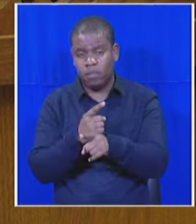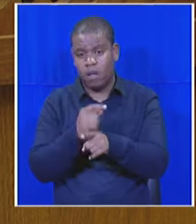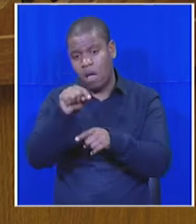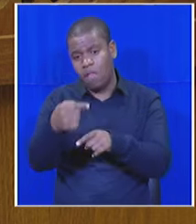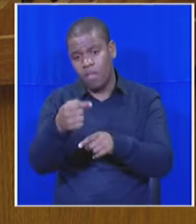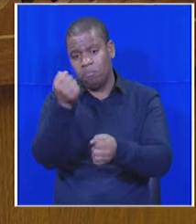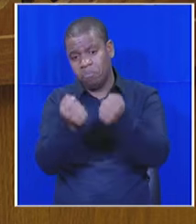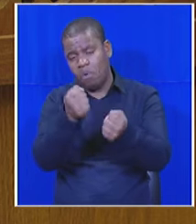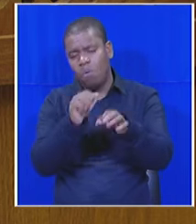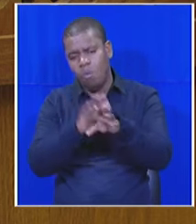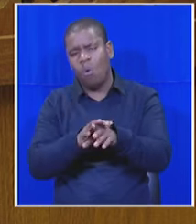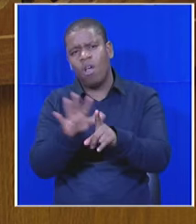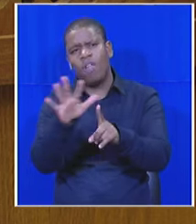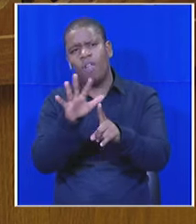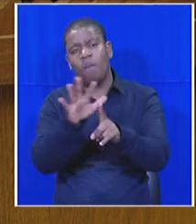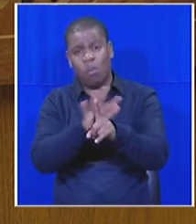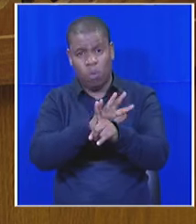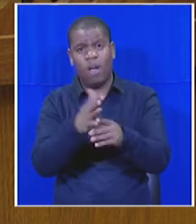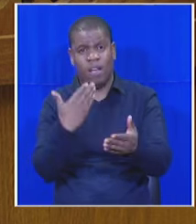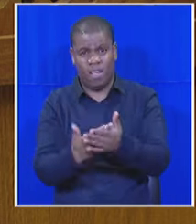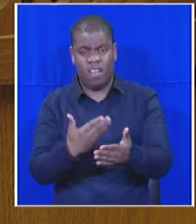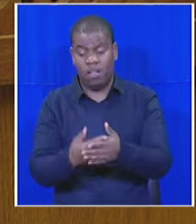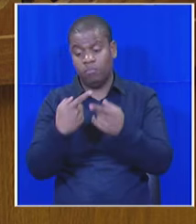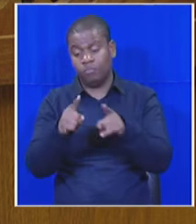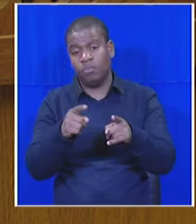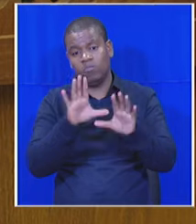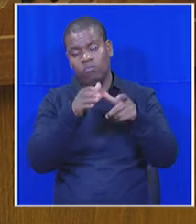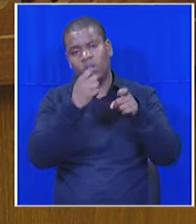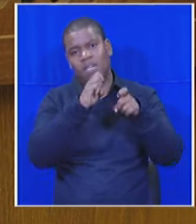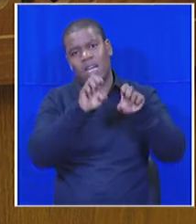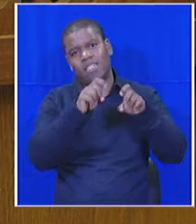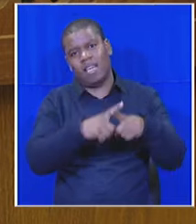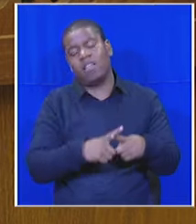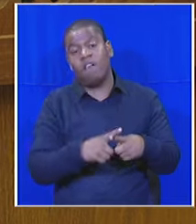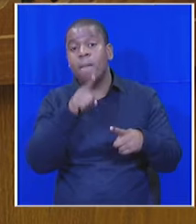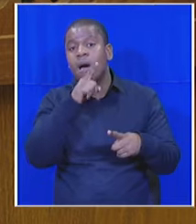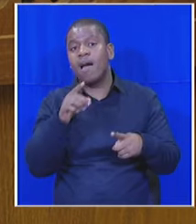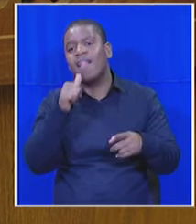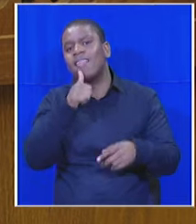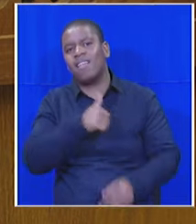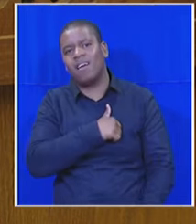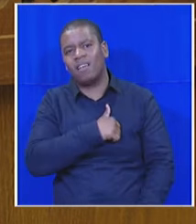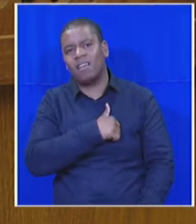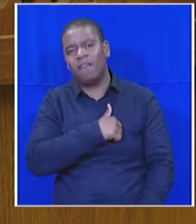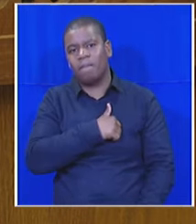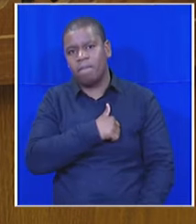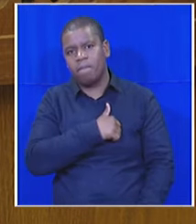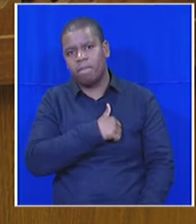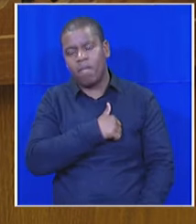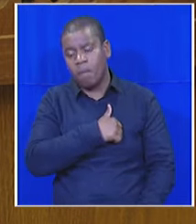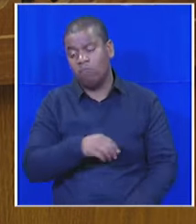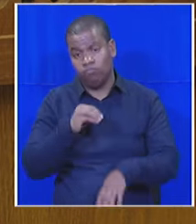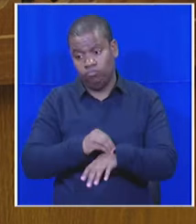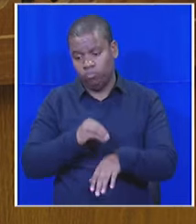the judiciary into being deferential to the executive. Fortunately, we see no evidence of this in this